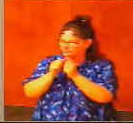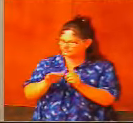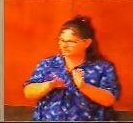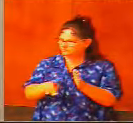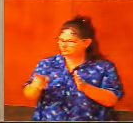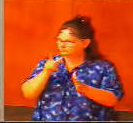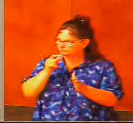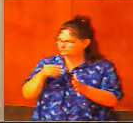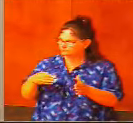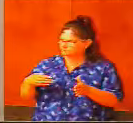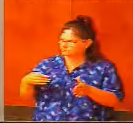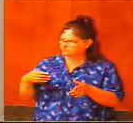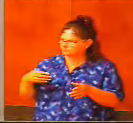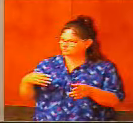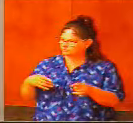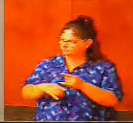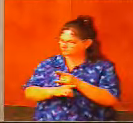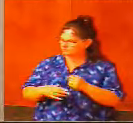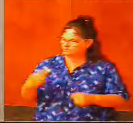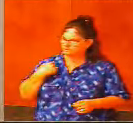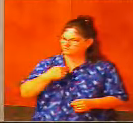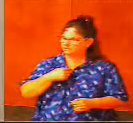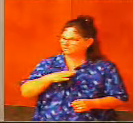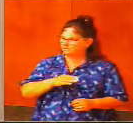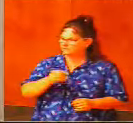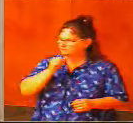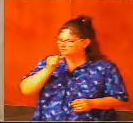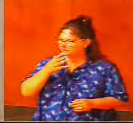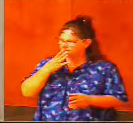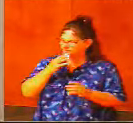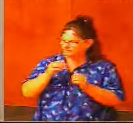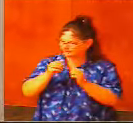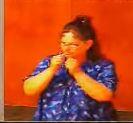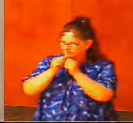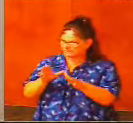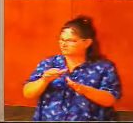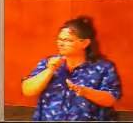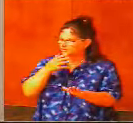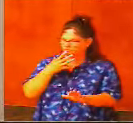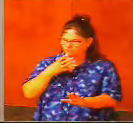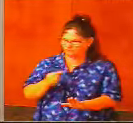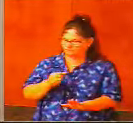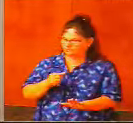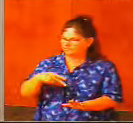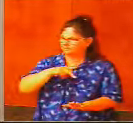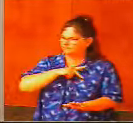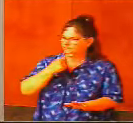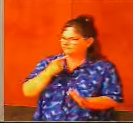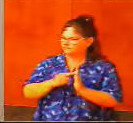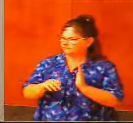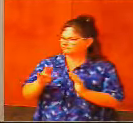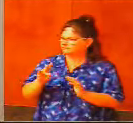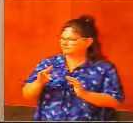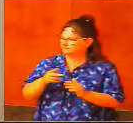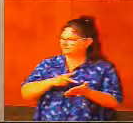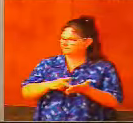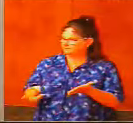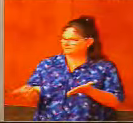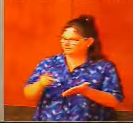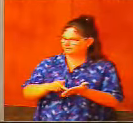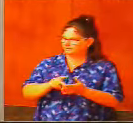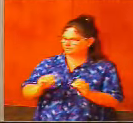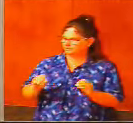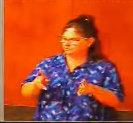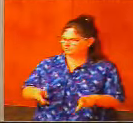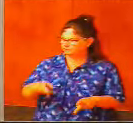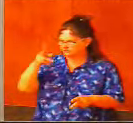and bless and do not curse. Paul says in verse 17, "Repay no one evil for